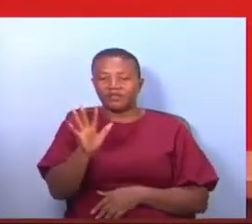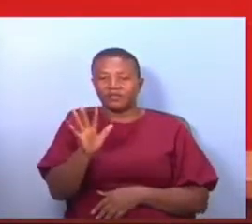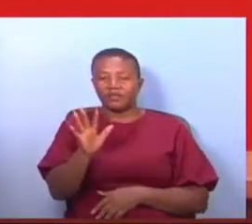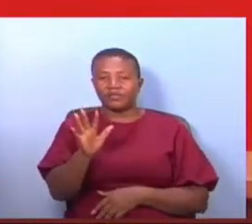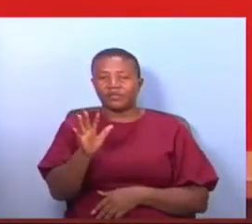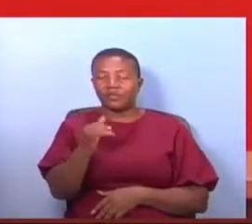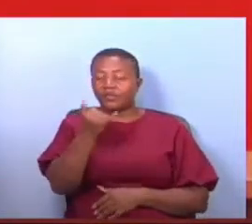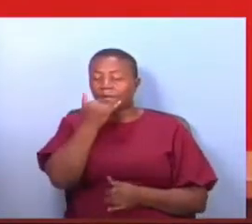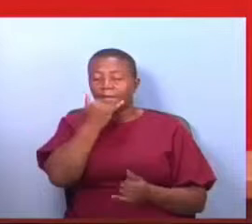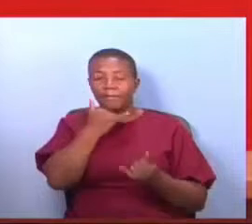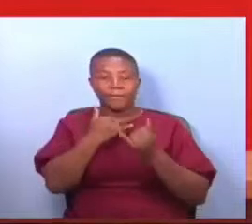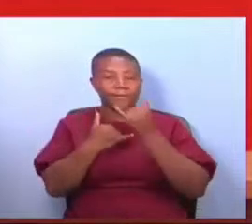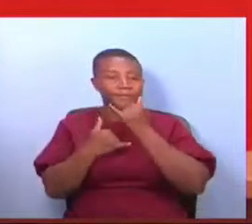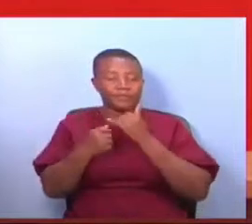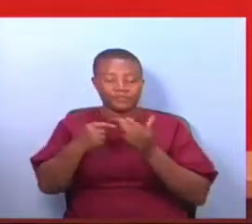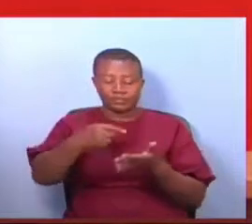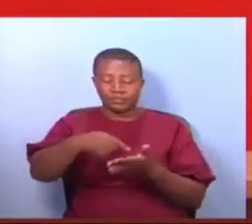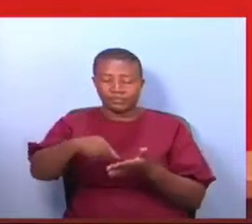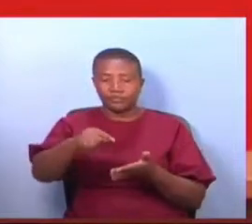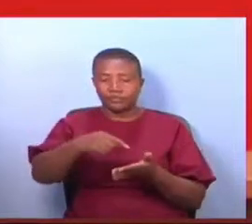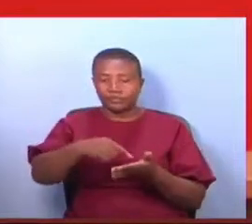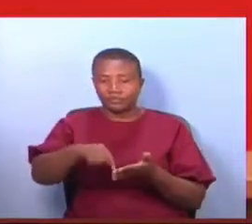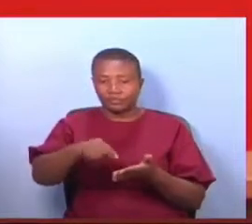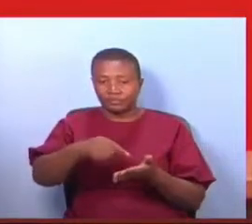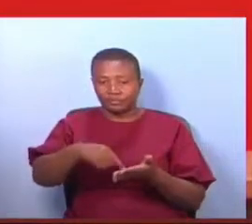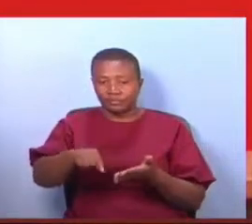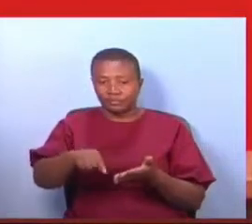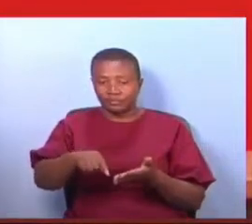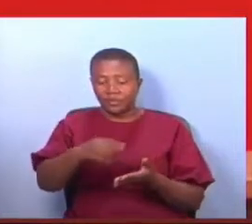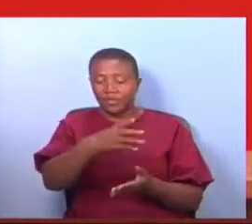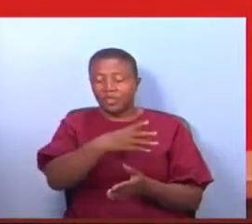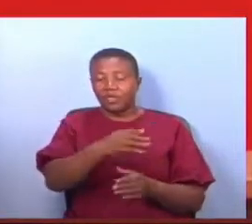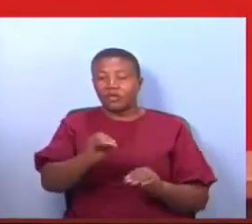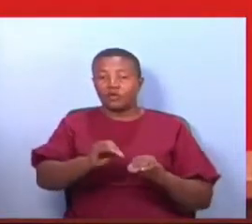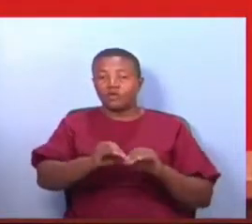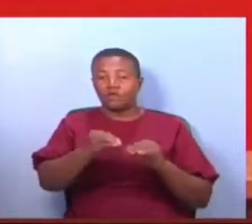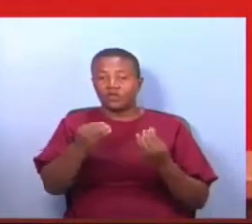correction of votes and proceedings and official report.